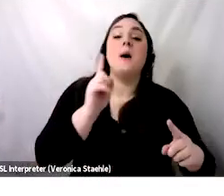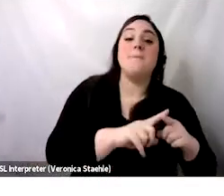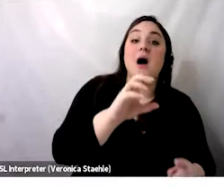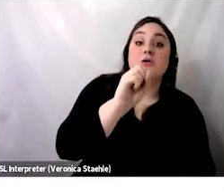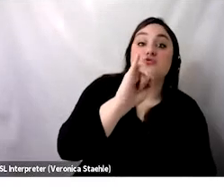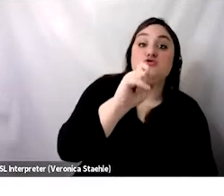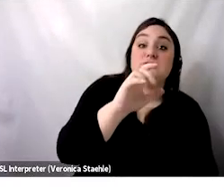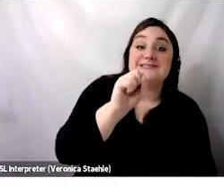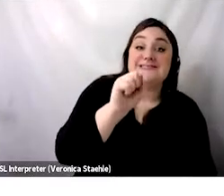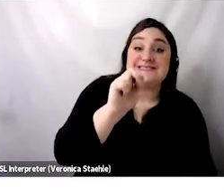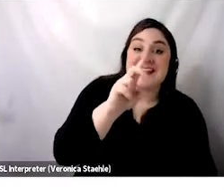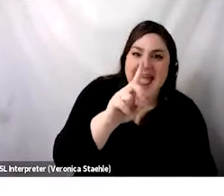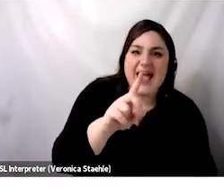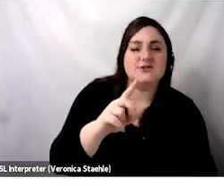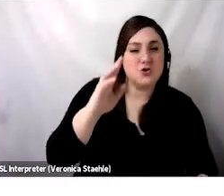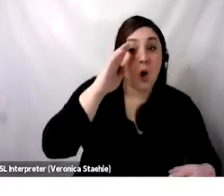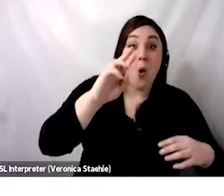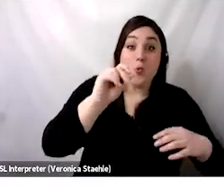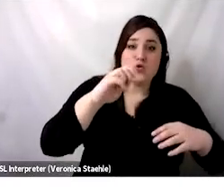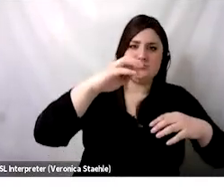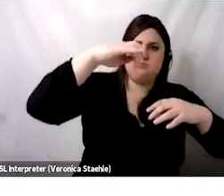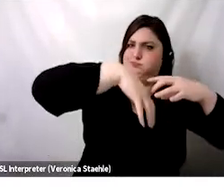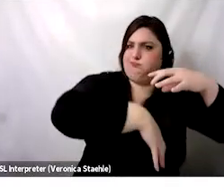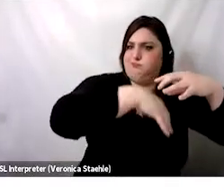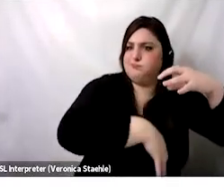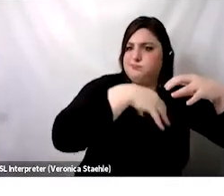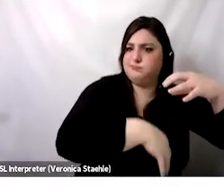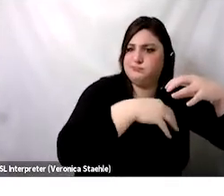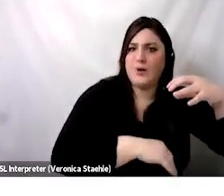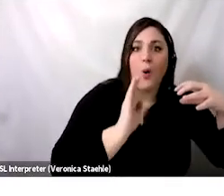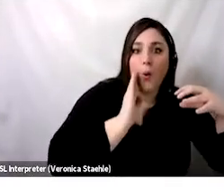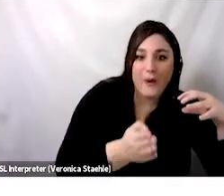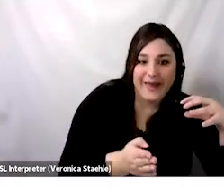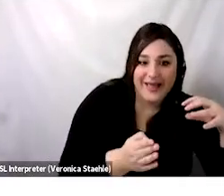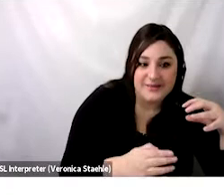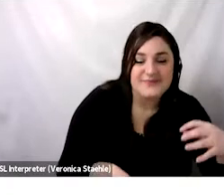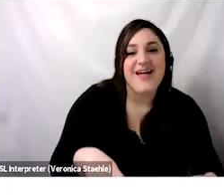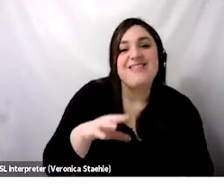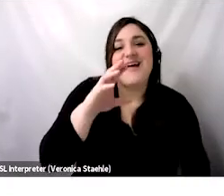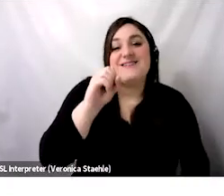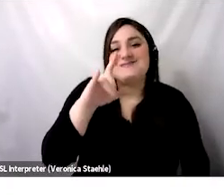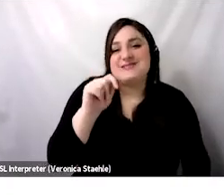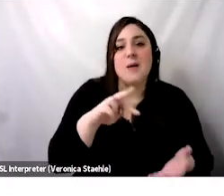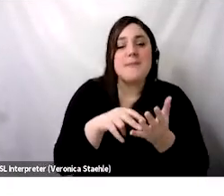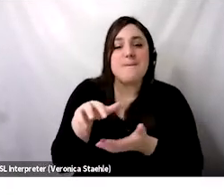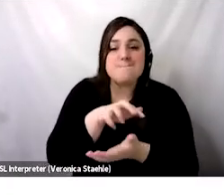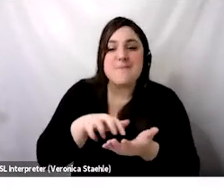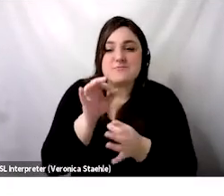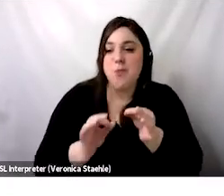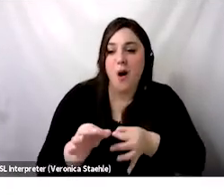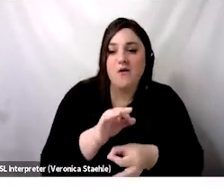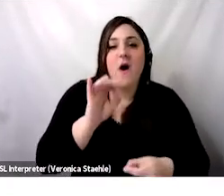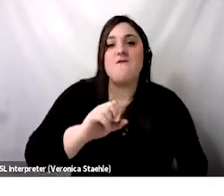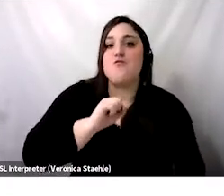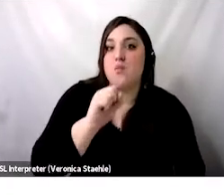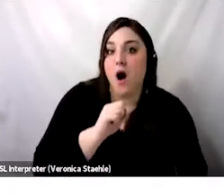through. And silt is comprised mostly of just small particles of rocks. And so what you want to have when